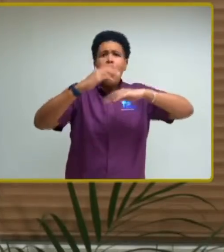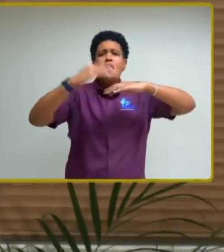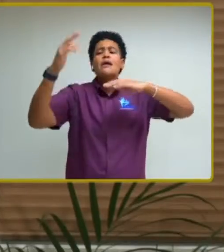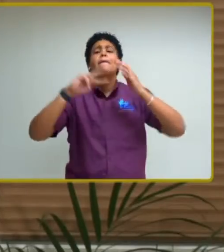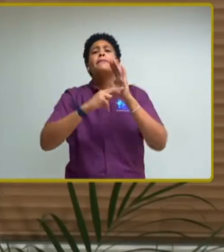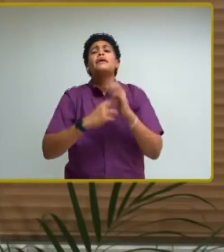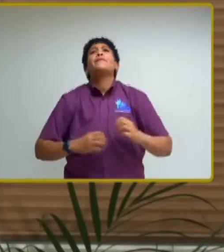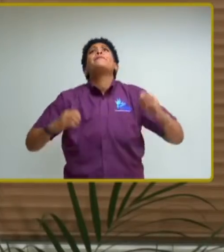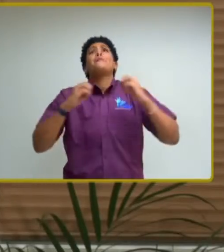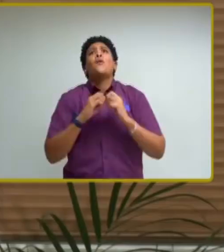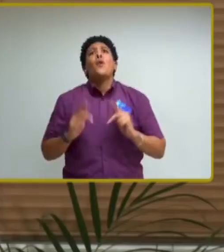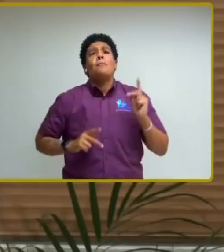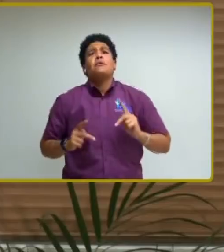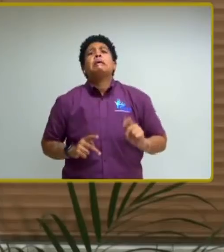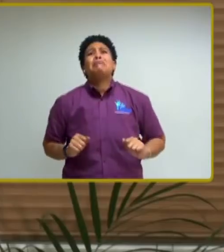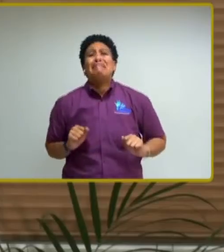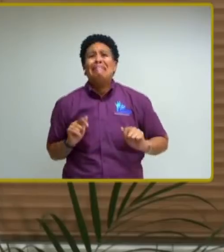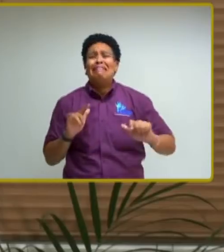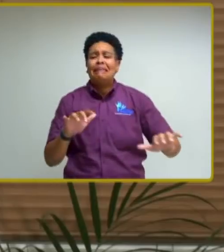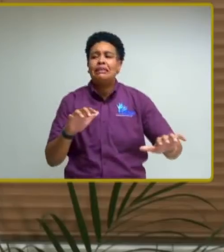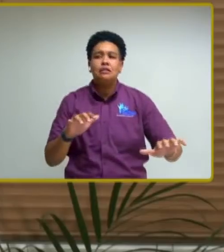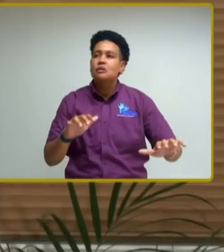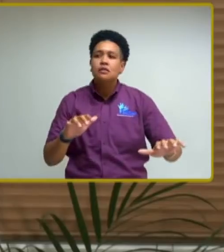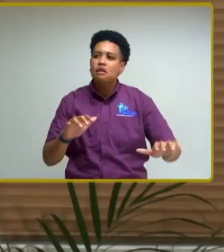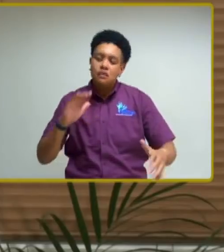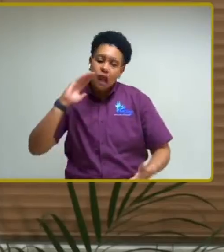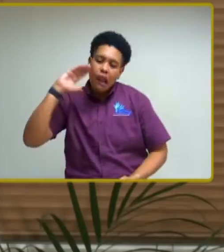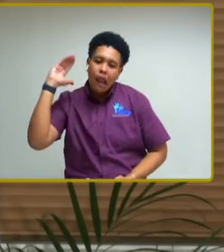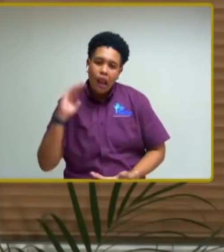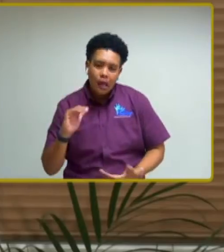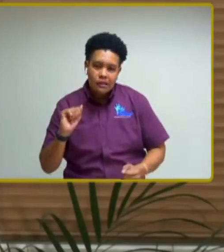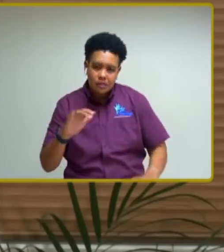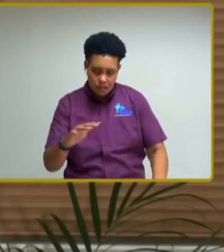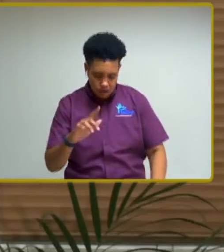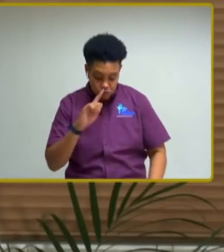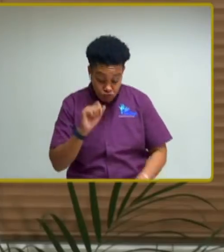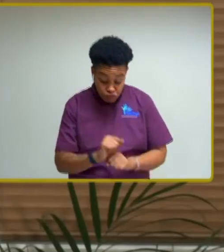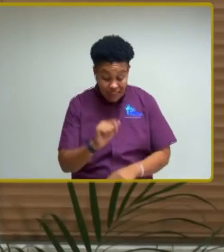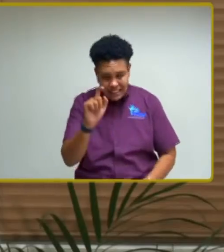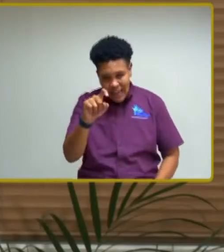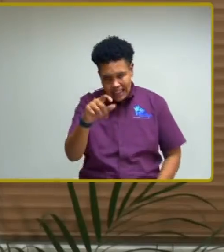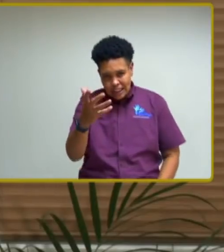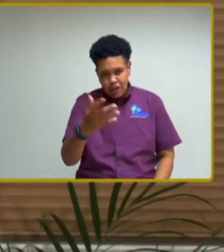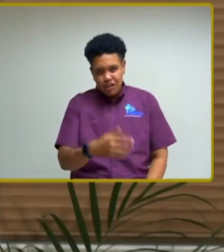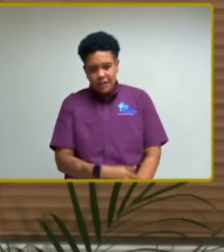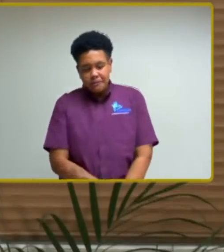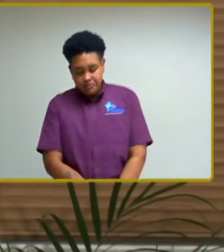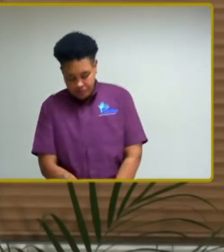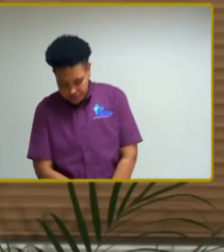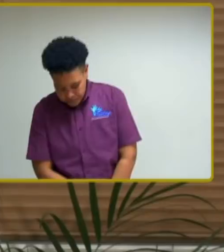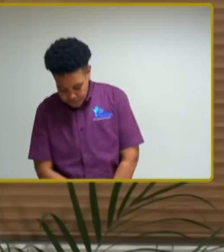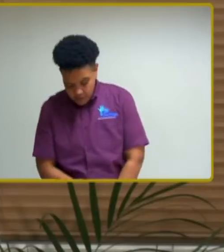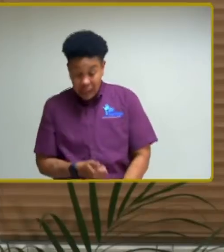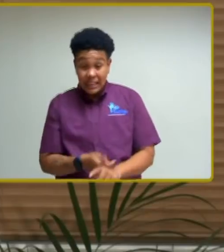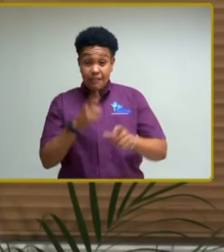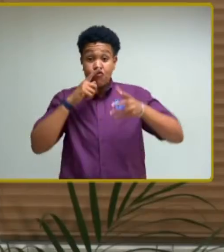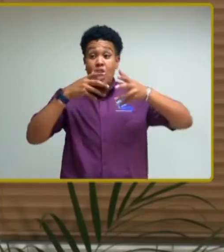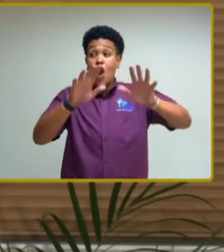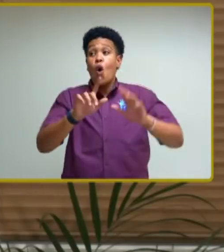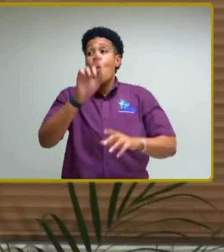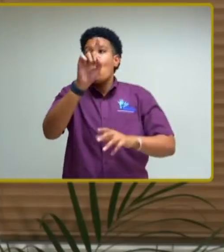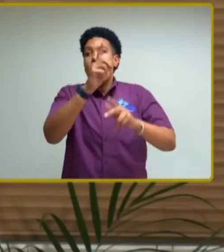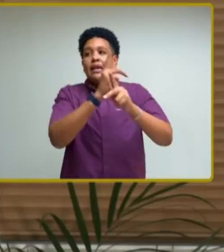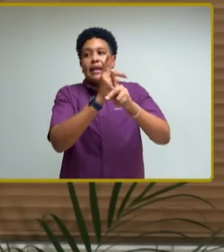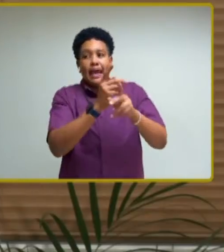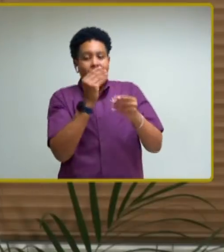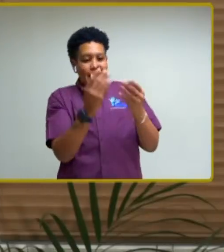people, and we're trying to minimize the crowd unless it is absolutely necessary. So you're allowed to have one